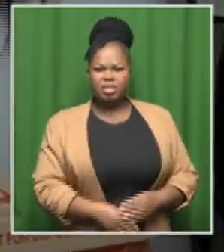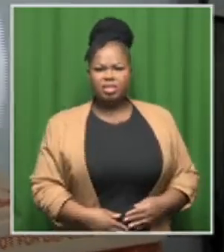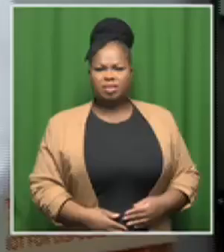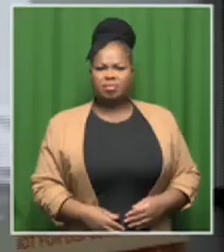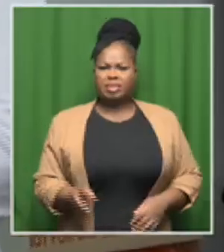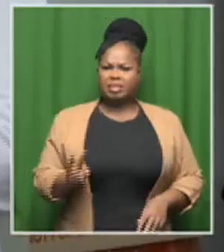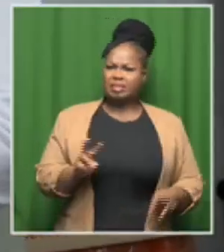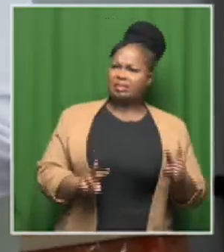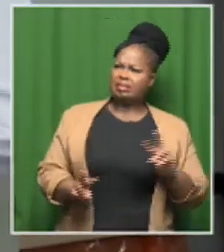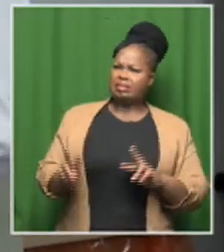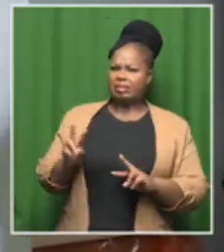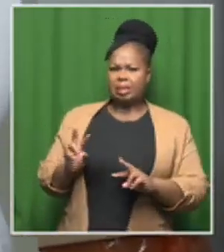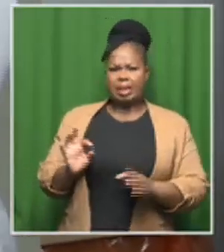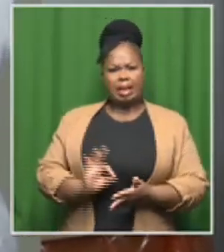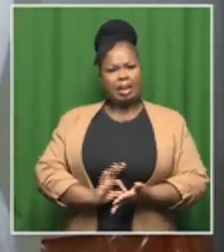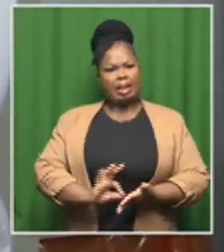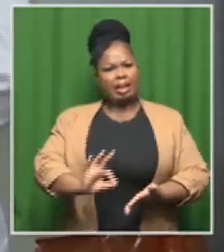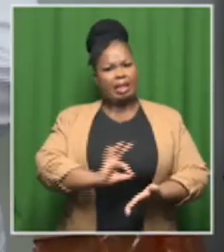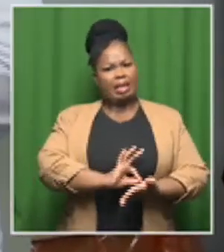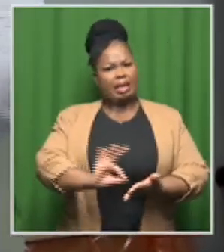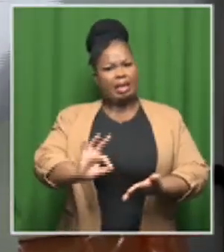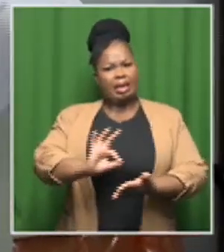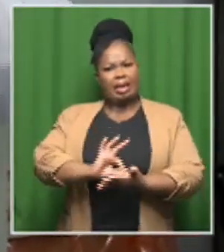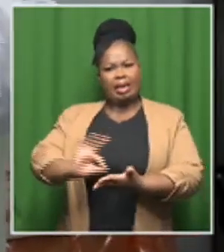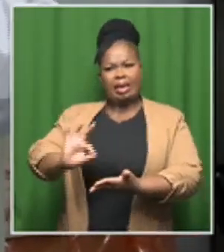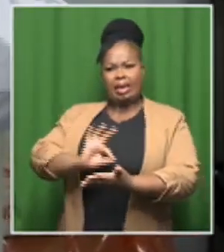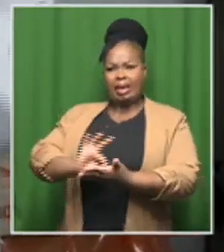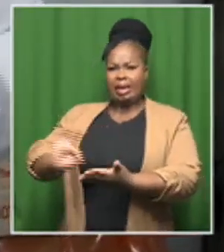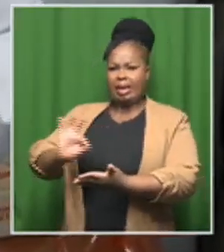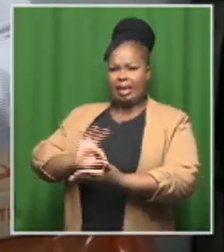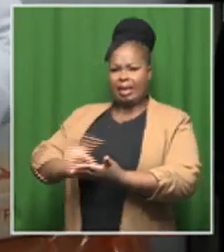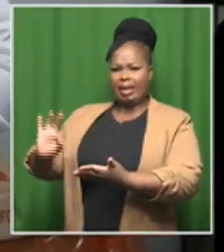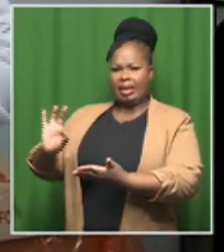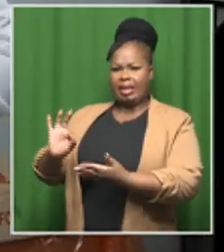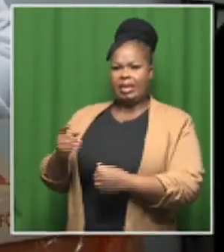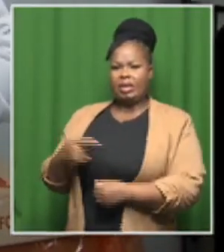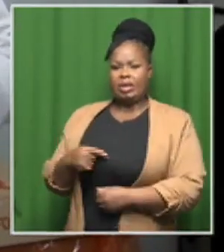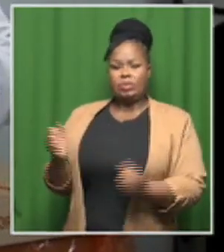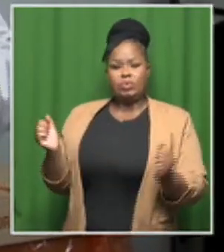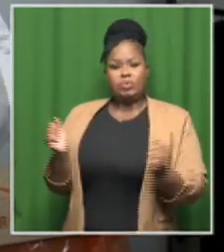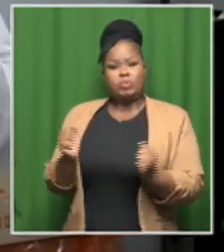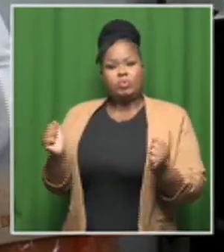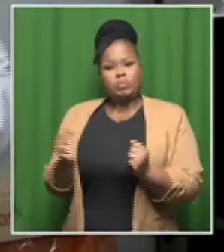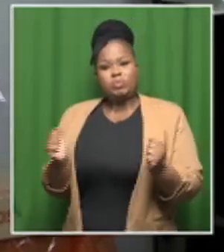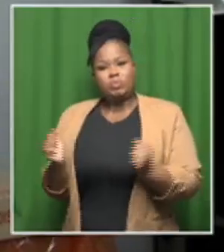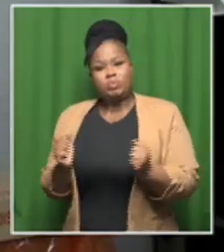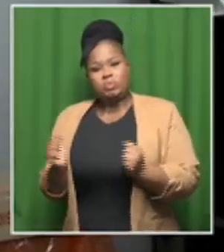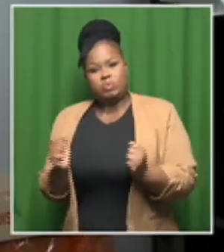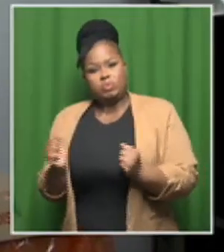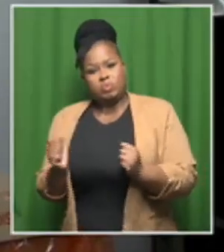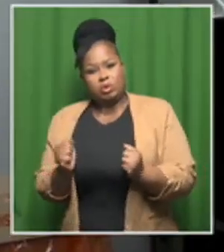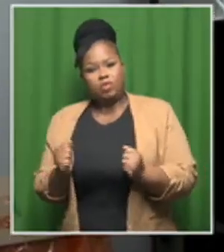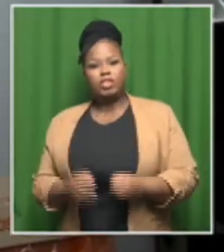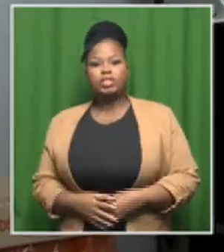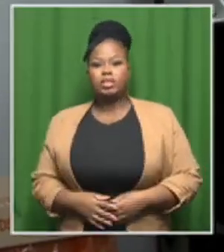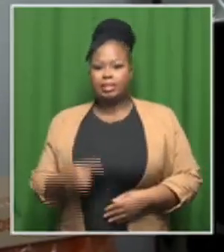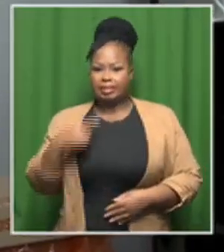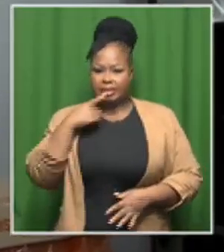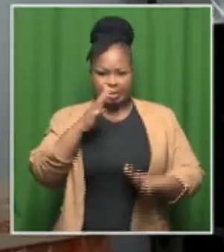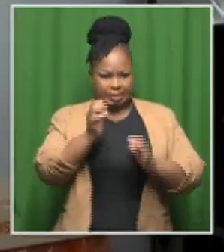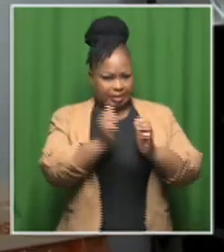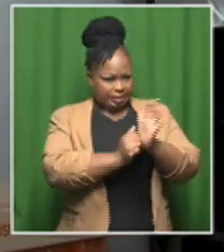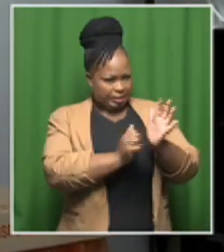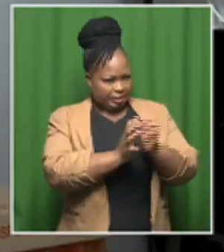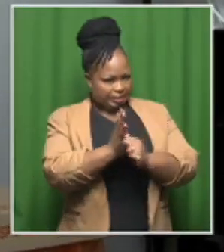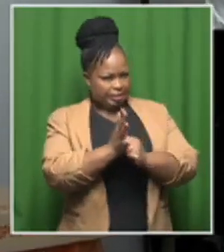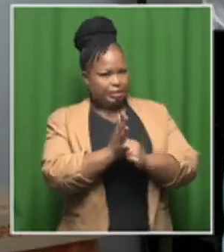sterile environment. It looks like you're walking through, coming into a fridge, literally. Very sterile. Was told to wear the gloves,